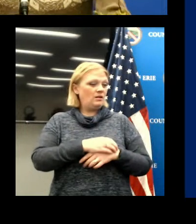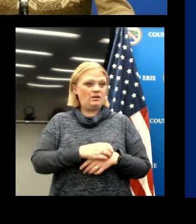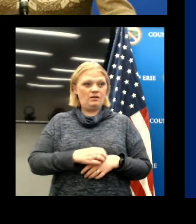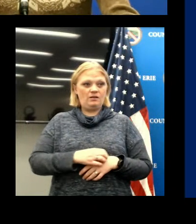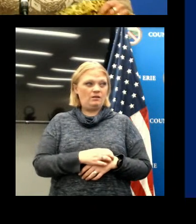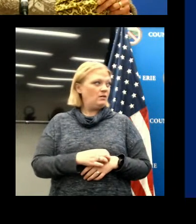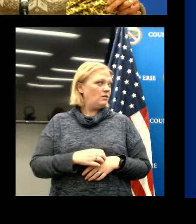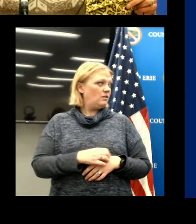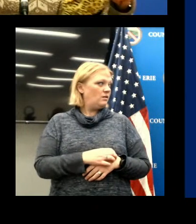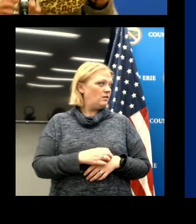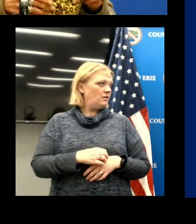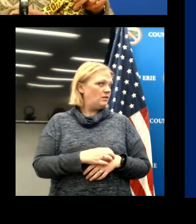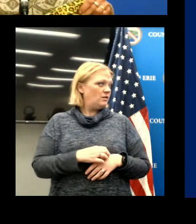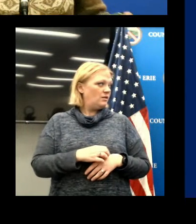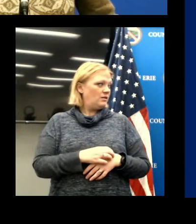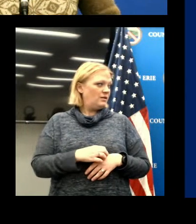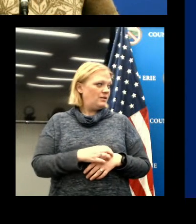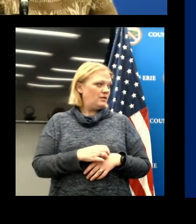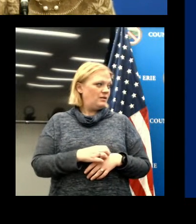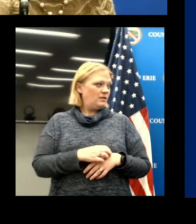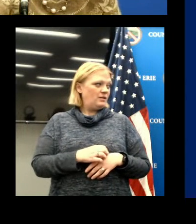Sure.